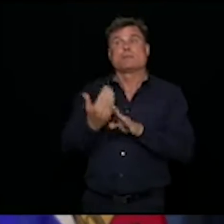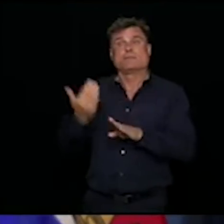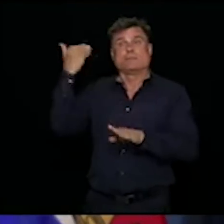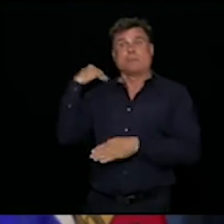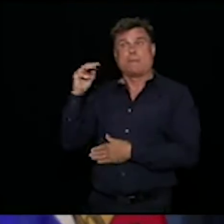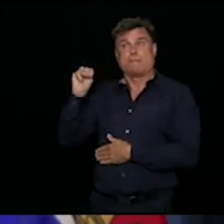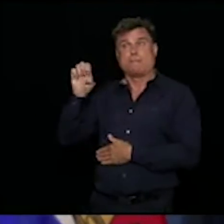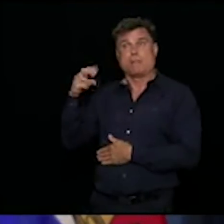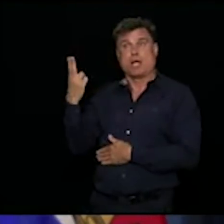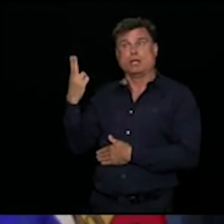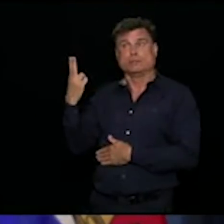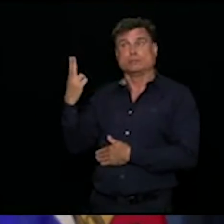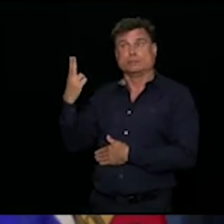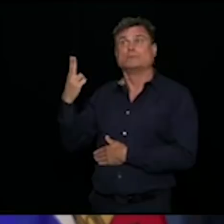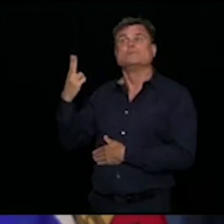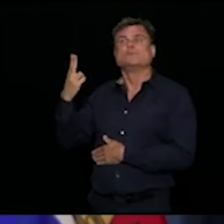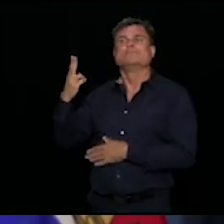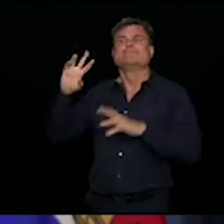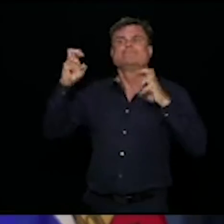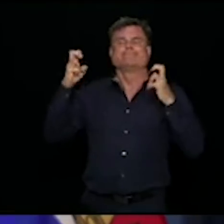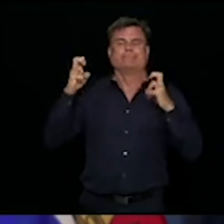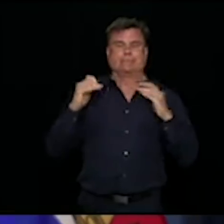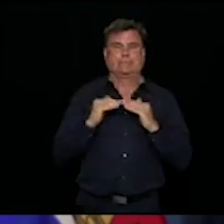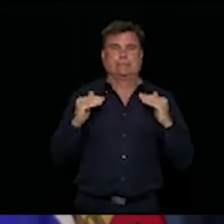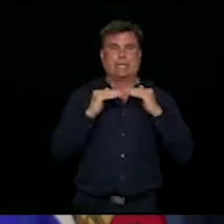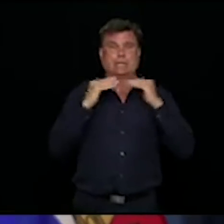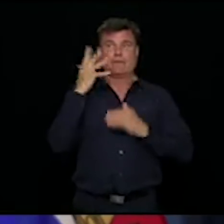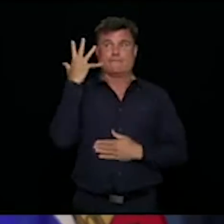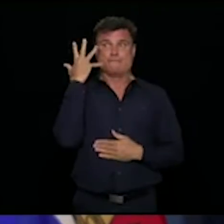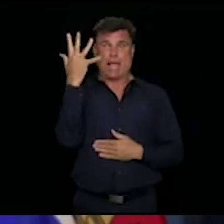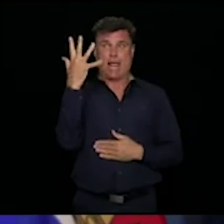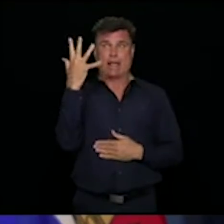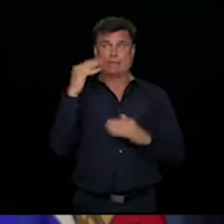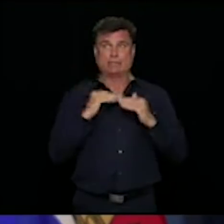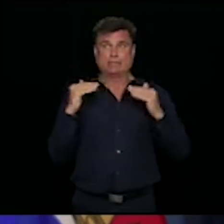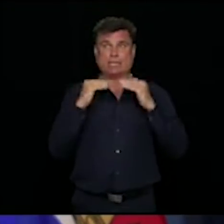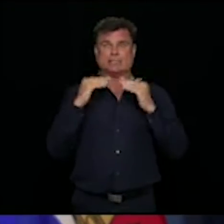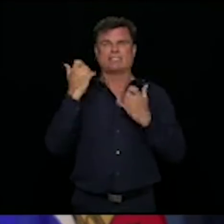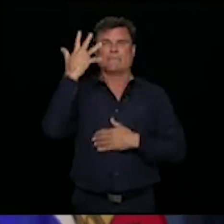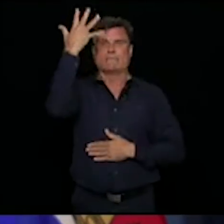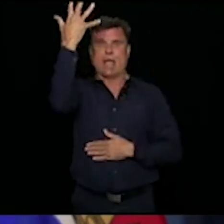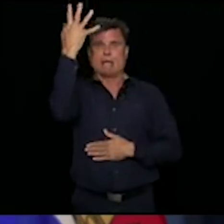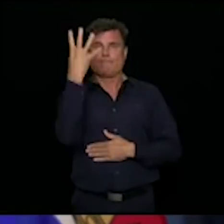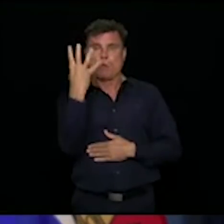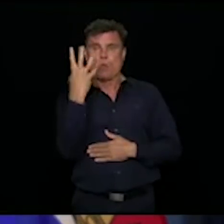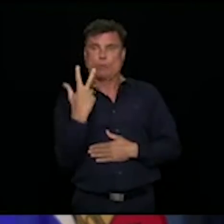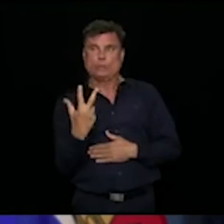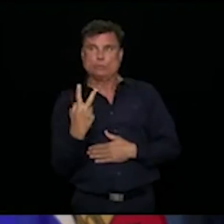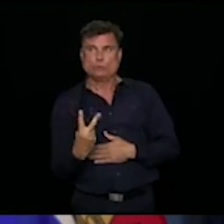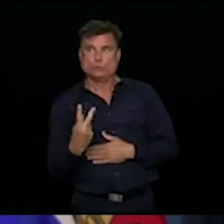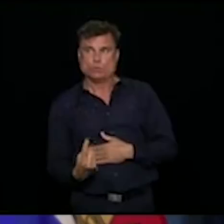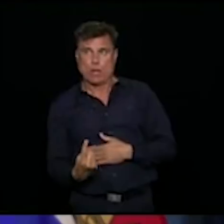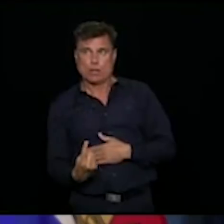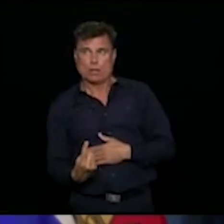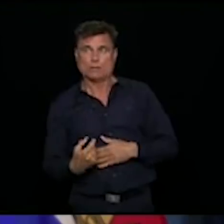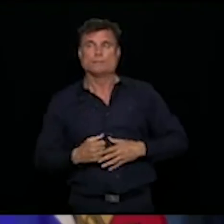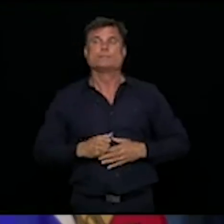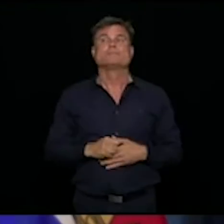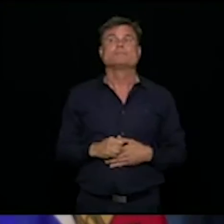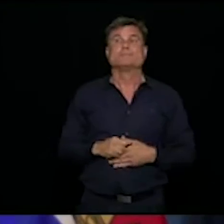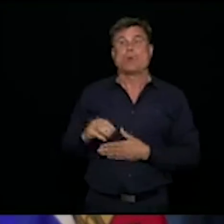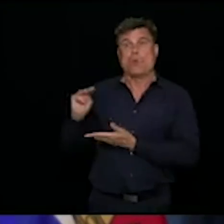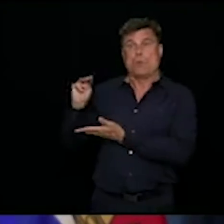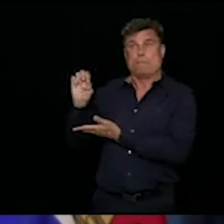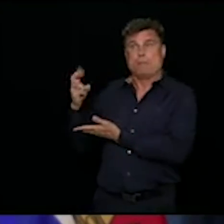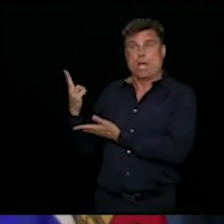5-stage approach that would allow in-class instruction to be adjusted depending on the risk of transmission and the direction that we received from